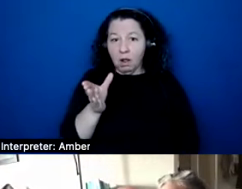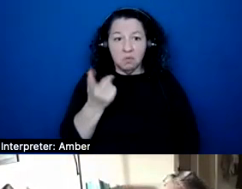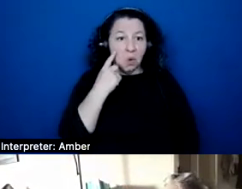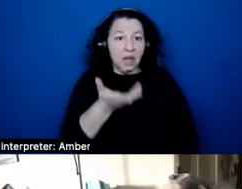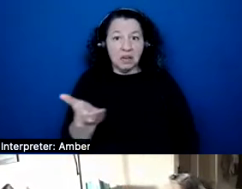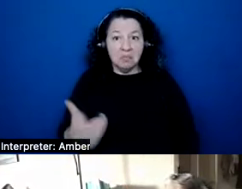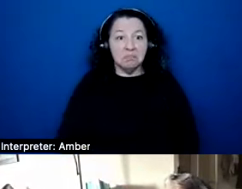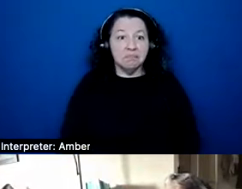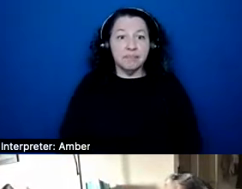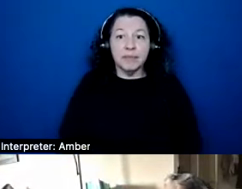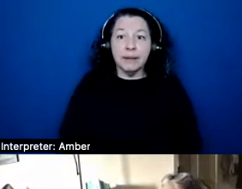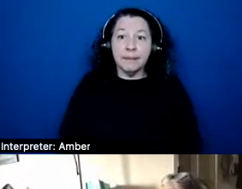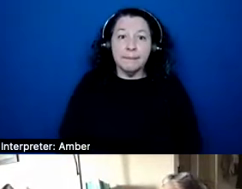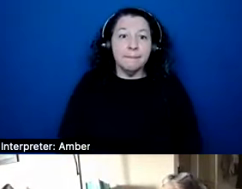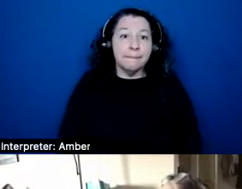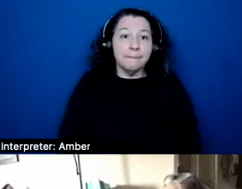thinking?